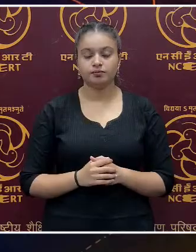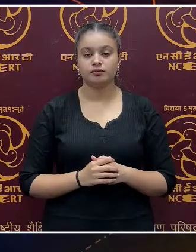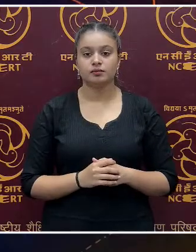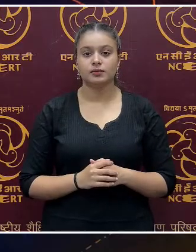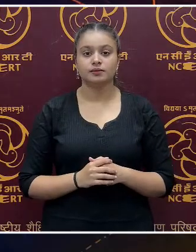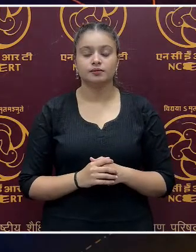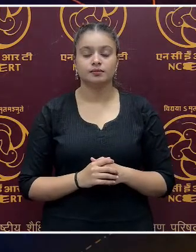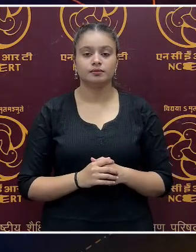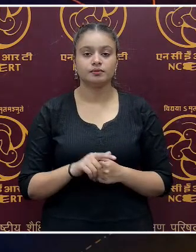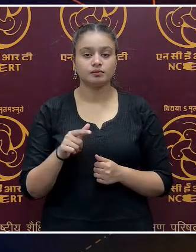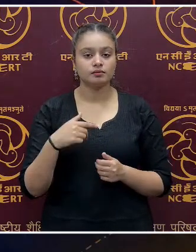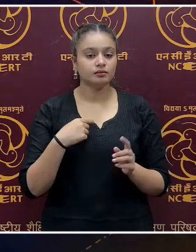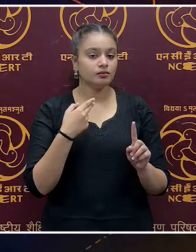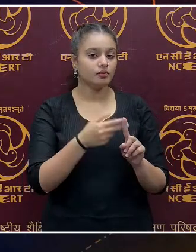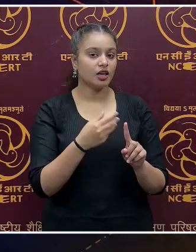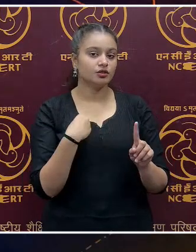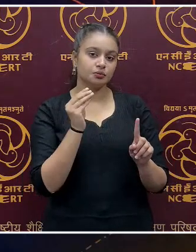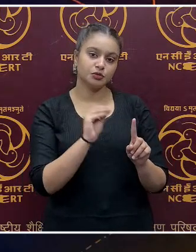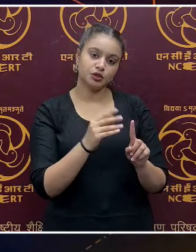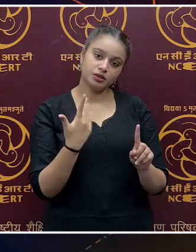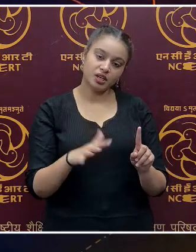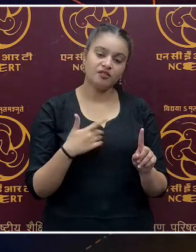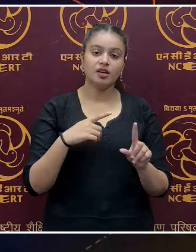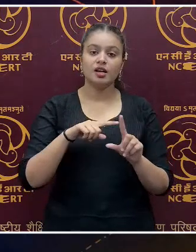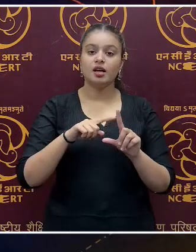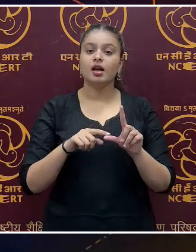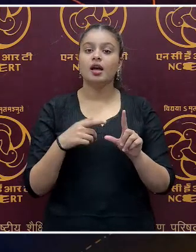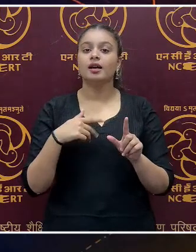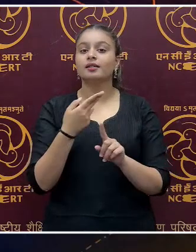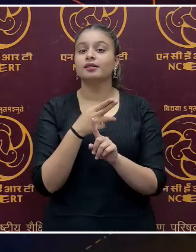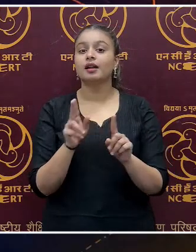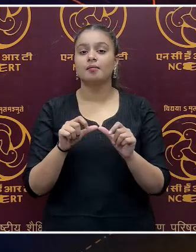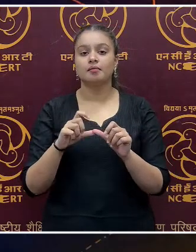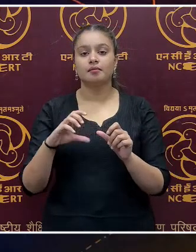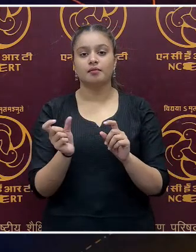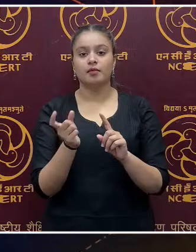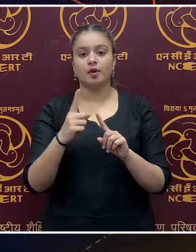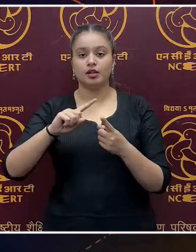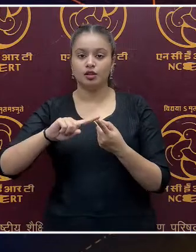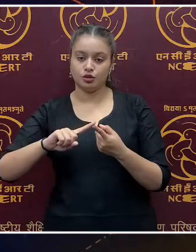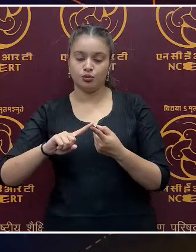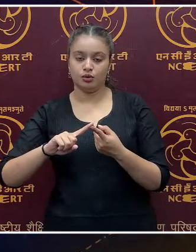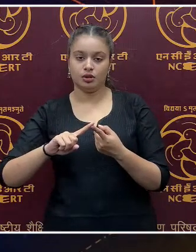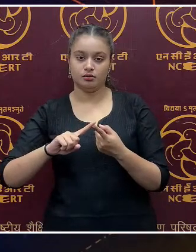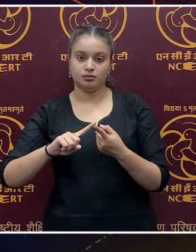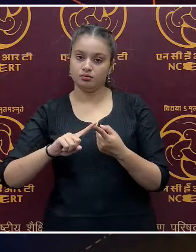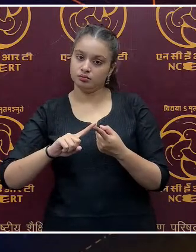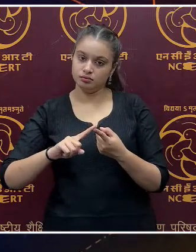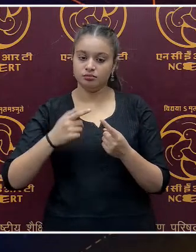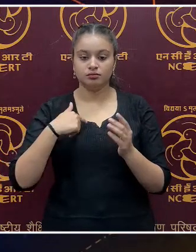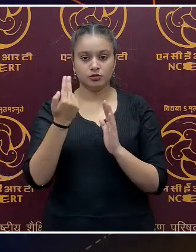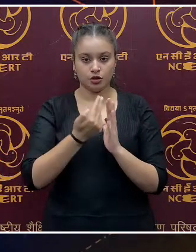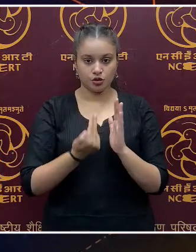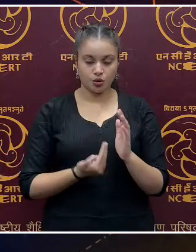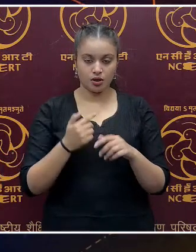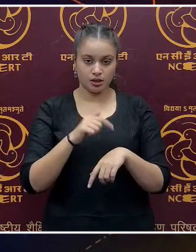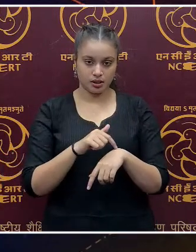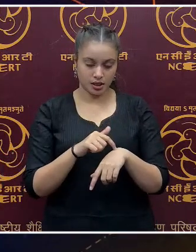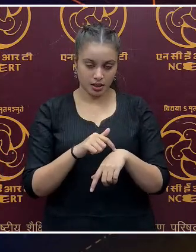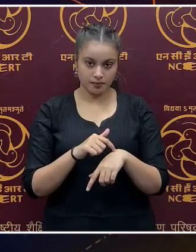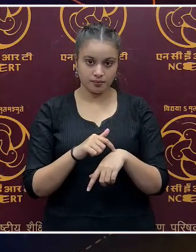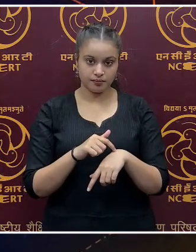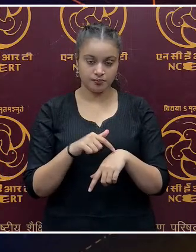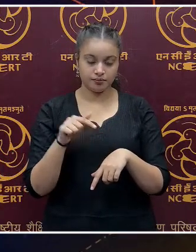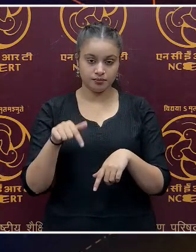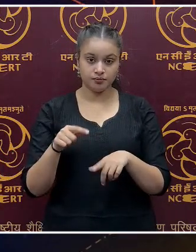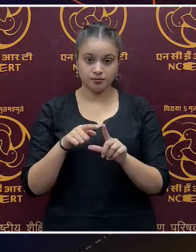is already mentioned here this angle as a acute angle. So, while drawing a particular angle